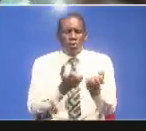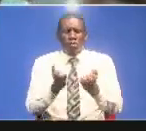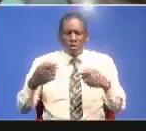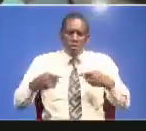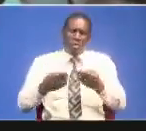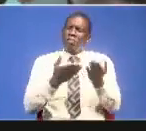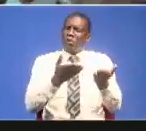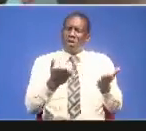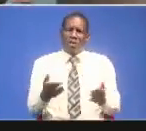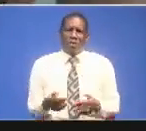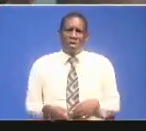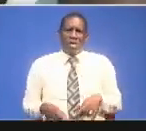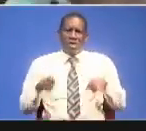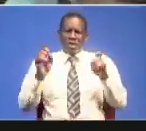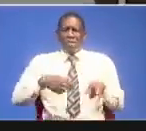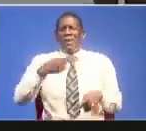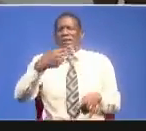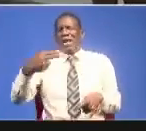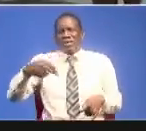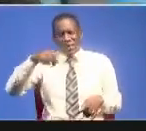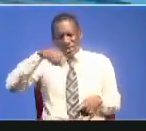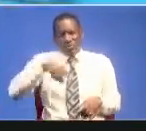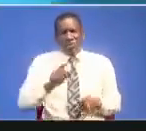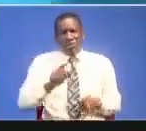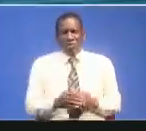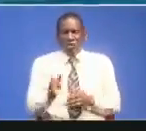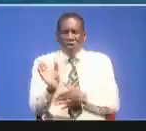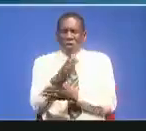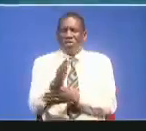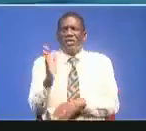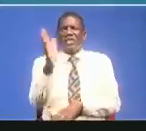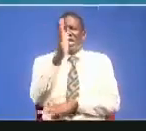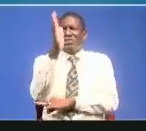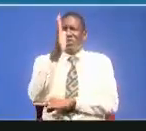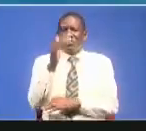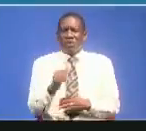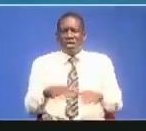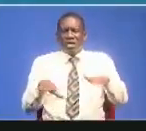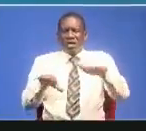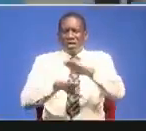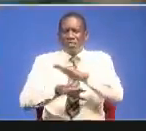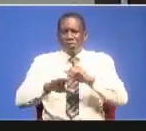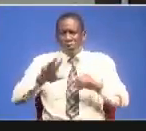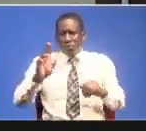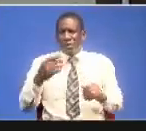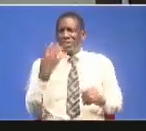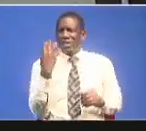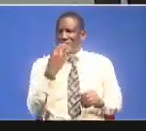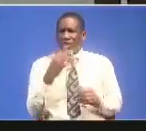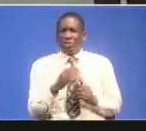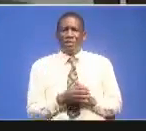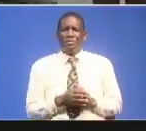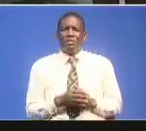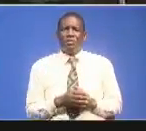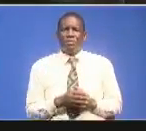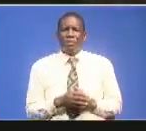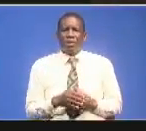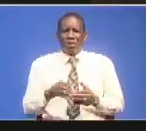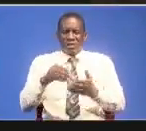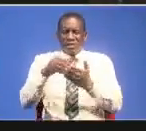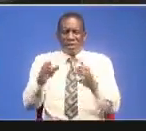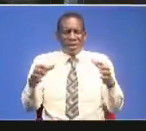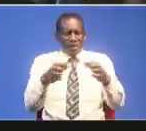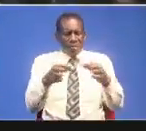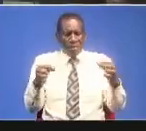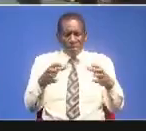biashara lazima asla wenyewe sasa. On Thursday afternoon, Deputy President Rigathi Gachagua sent